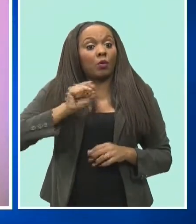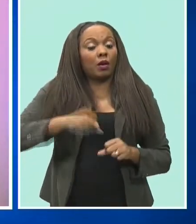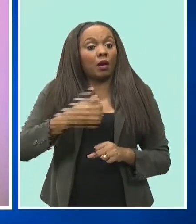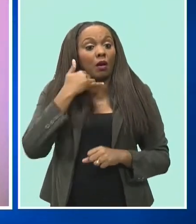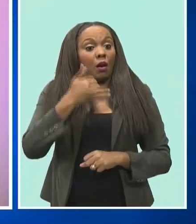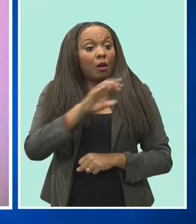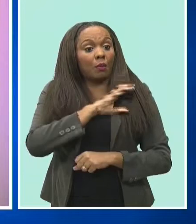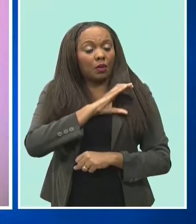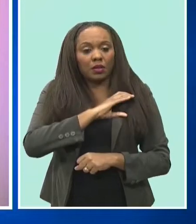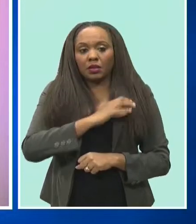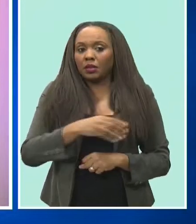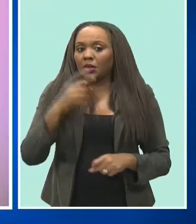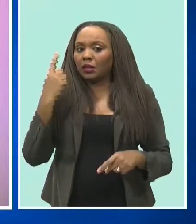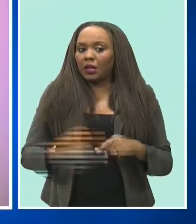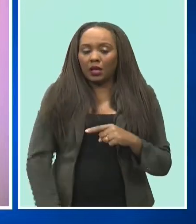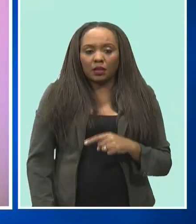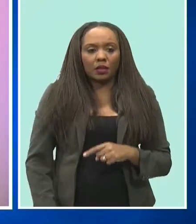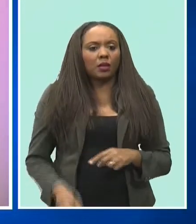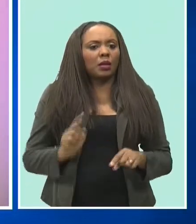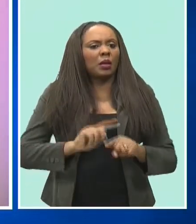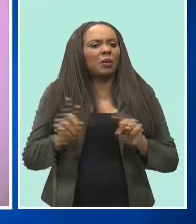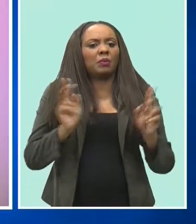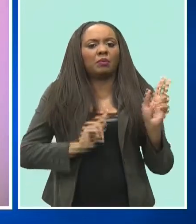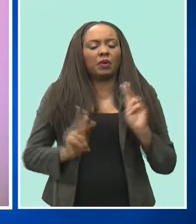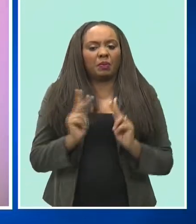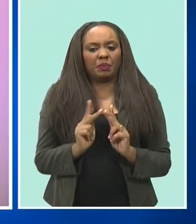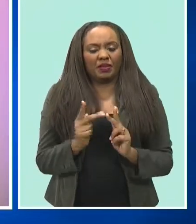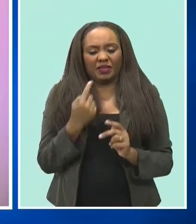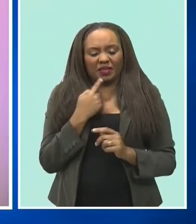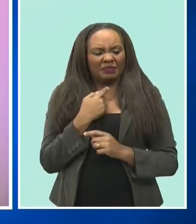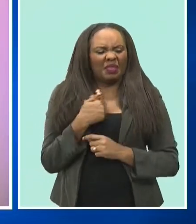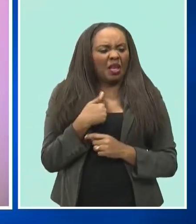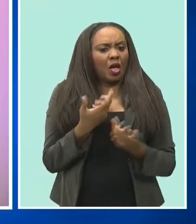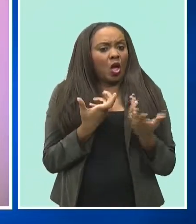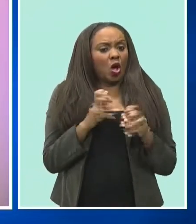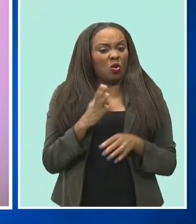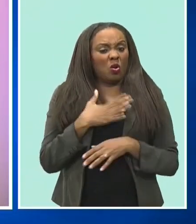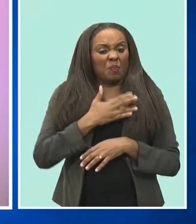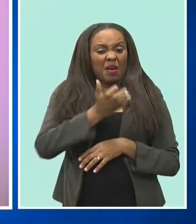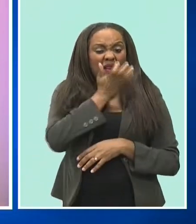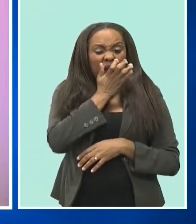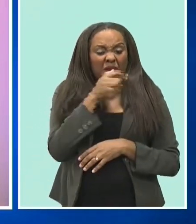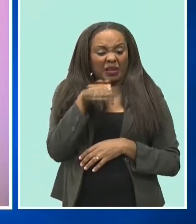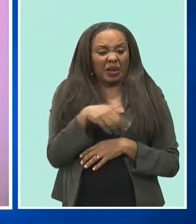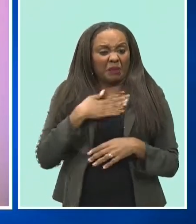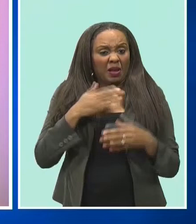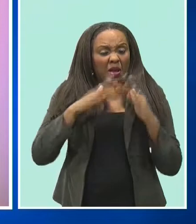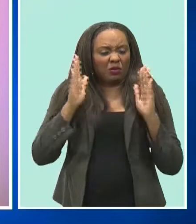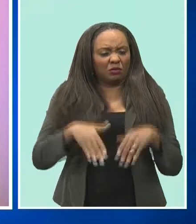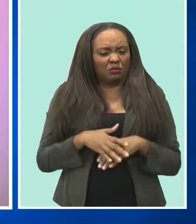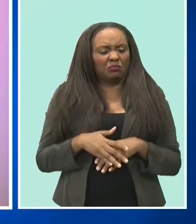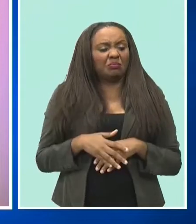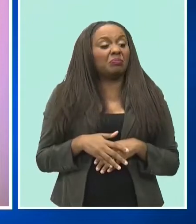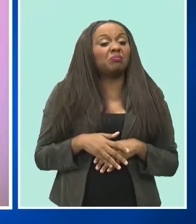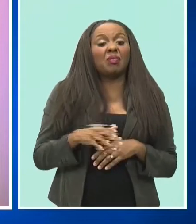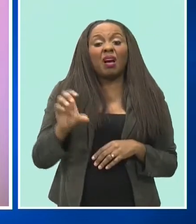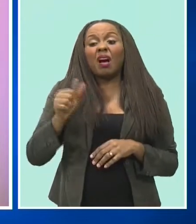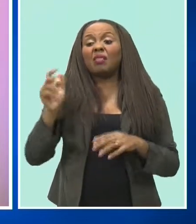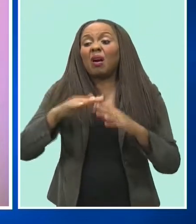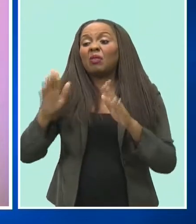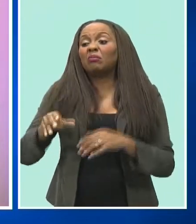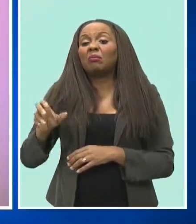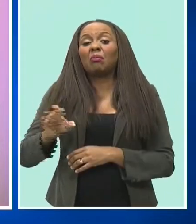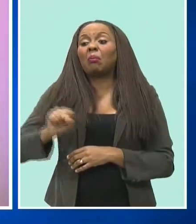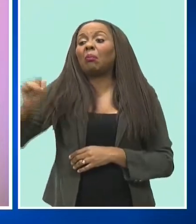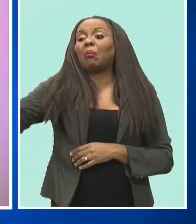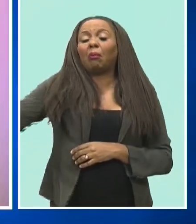that. But people do it because they don't want it at them. But on your property, you have to ensure that you have that suitable